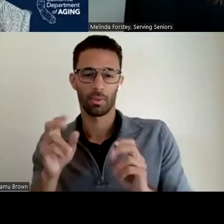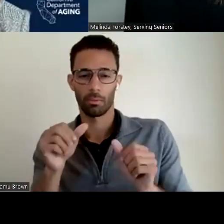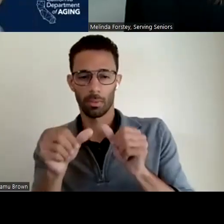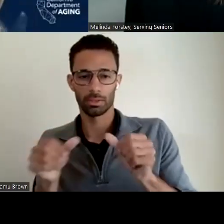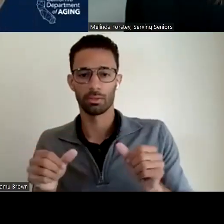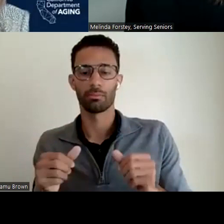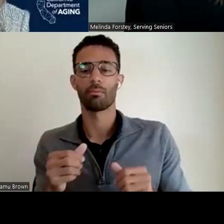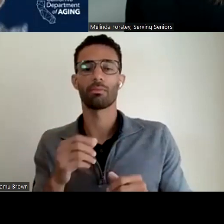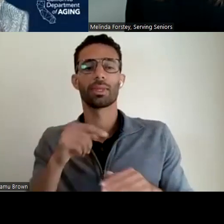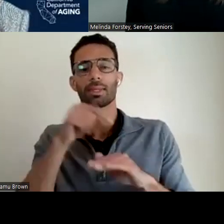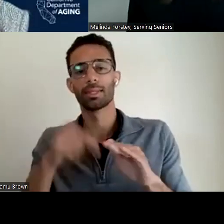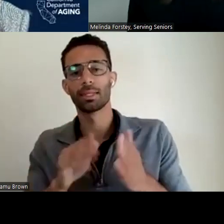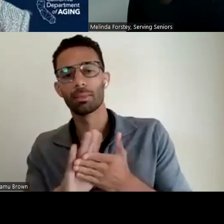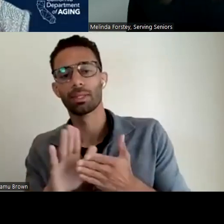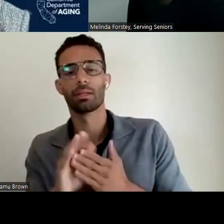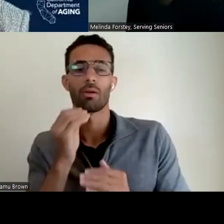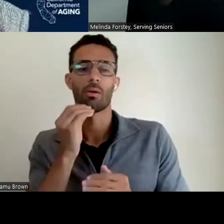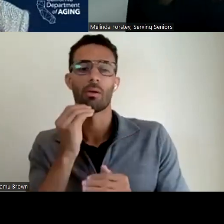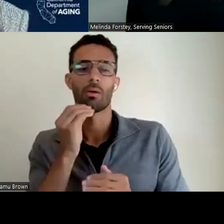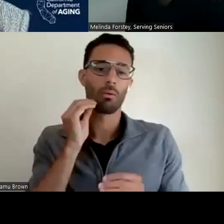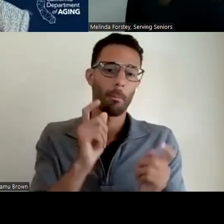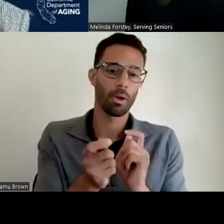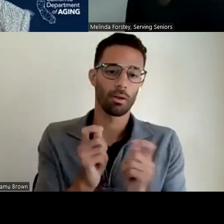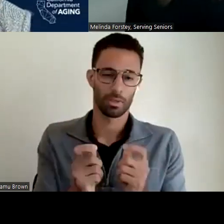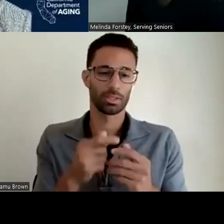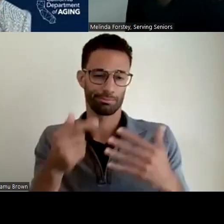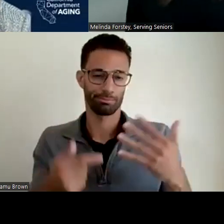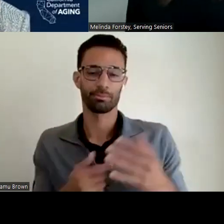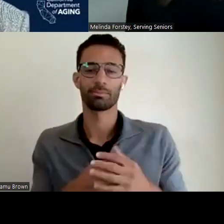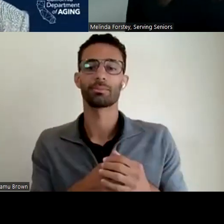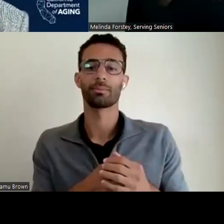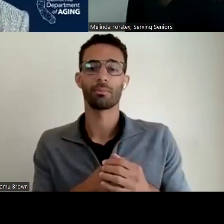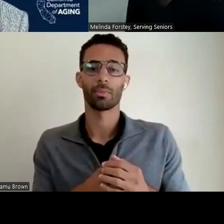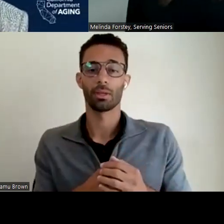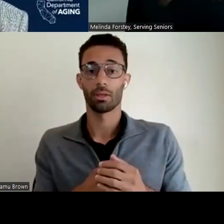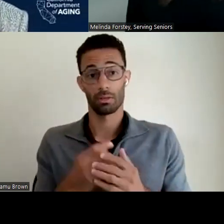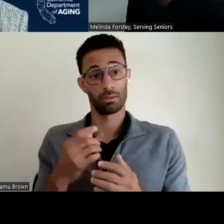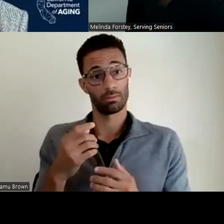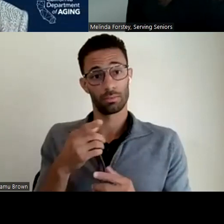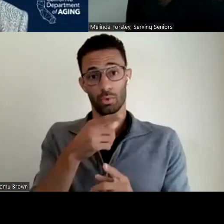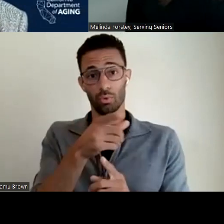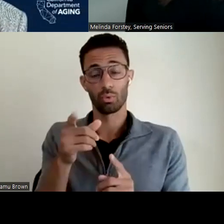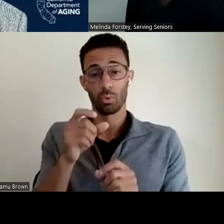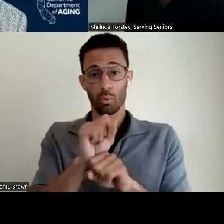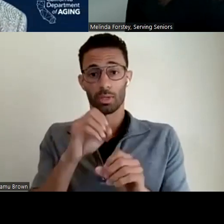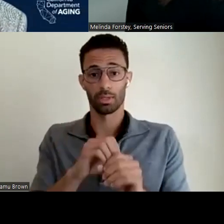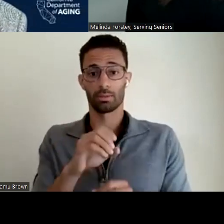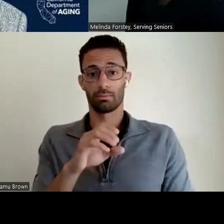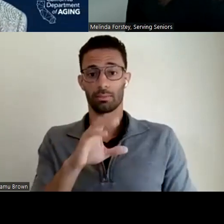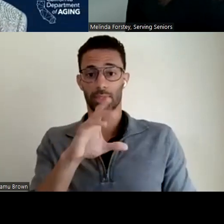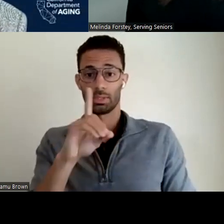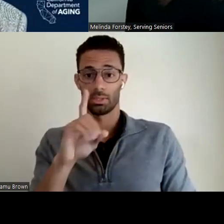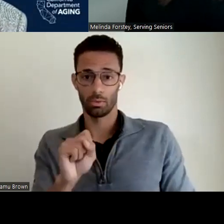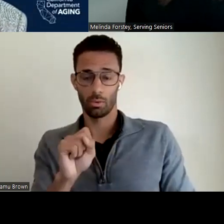deep cleaning, things like that. And I was just wondering if, since you are both working sort of in the CBO space, are you connecting with